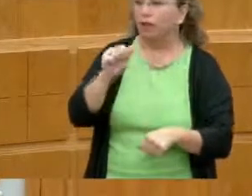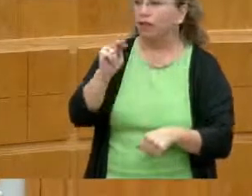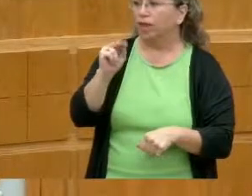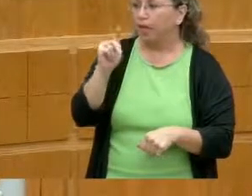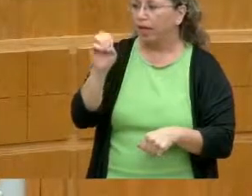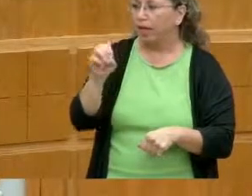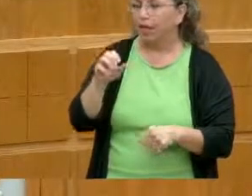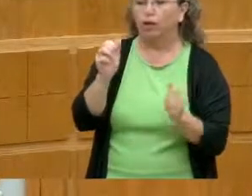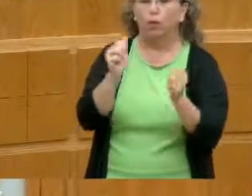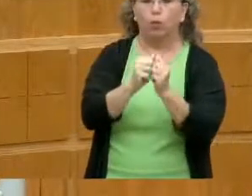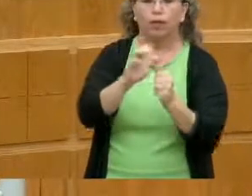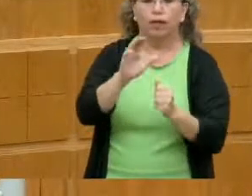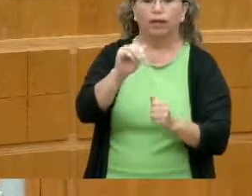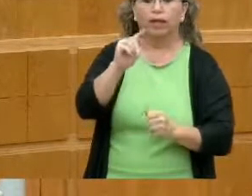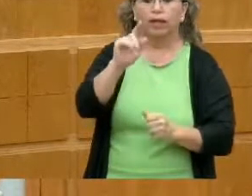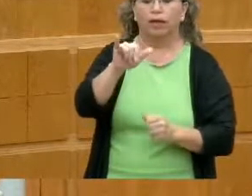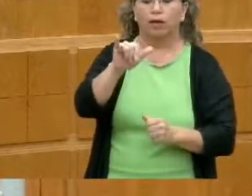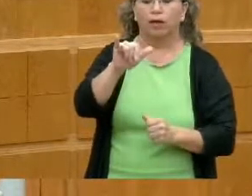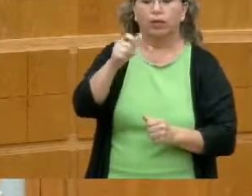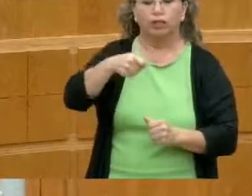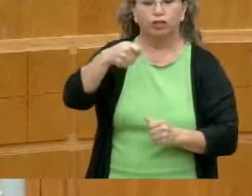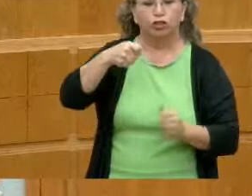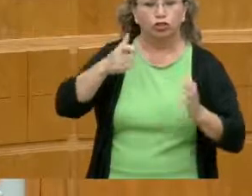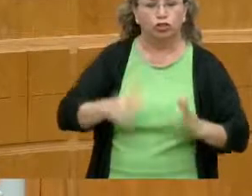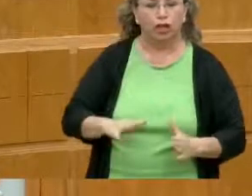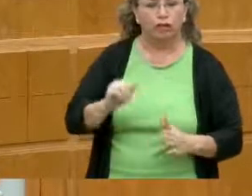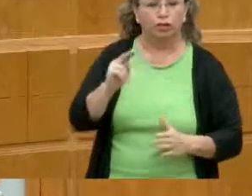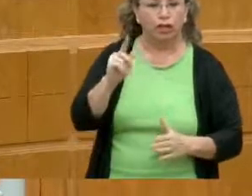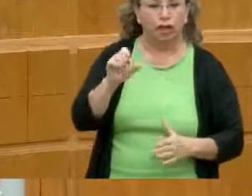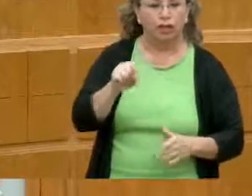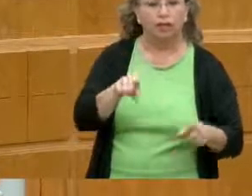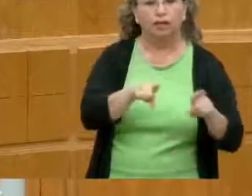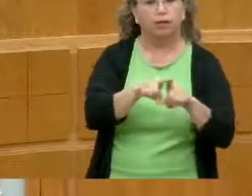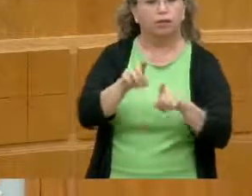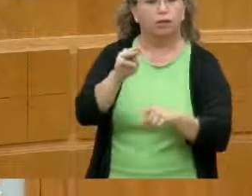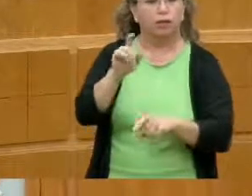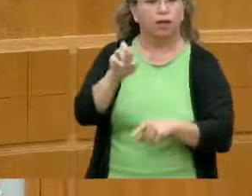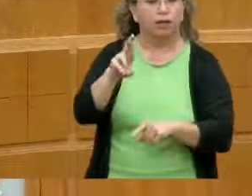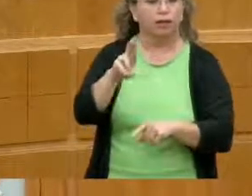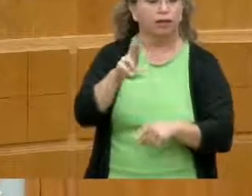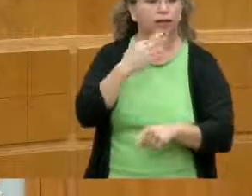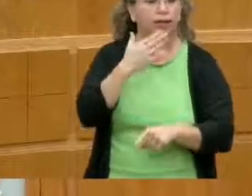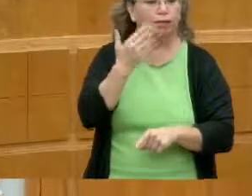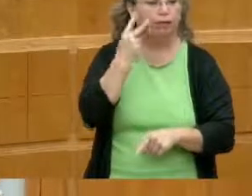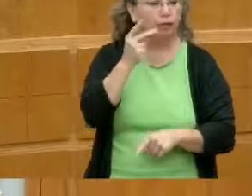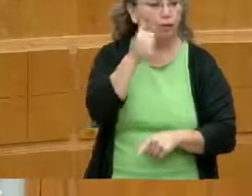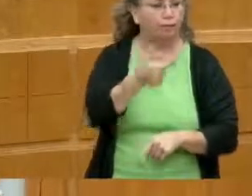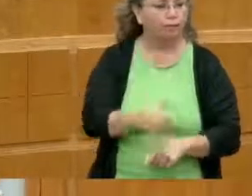Judge Barbara Canales will be here, as well as Mayor Joe McComb. So we'll see you tomorrow. Thank you.